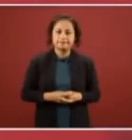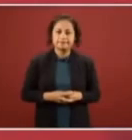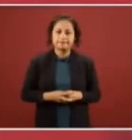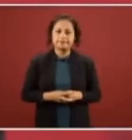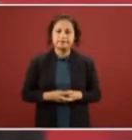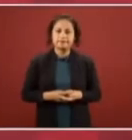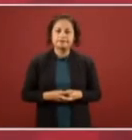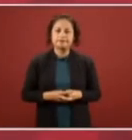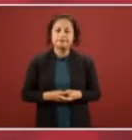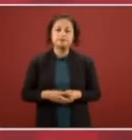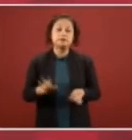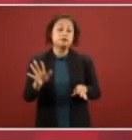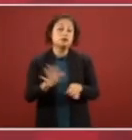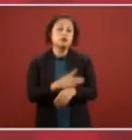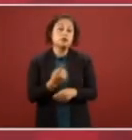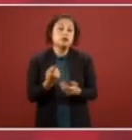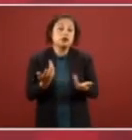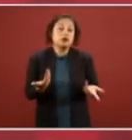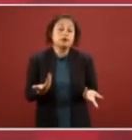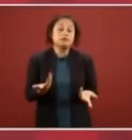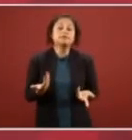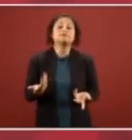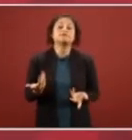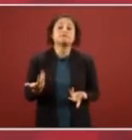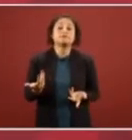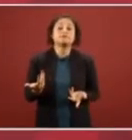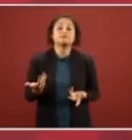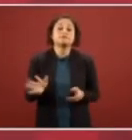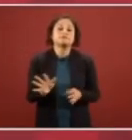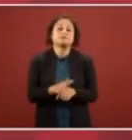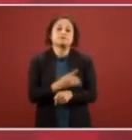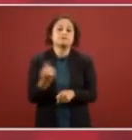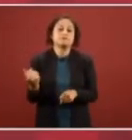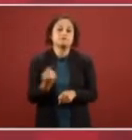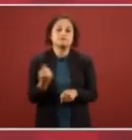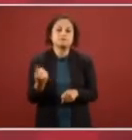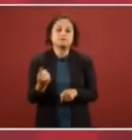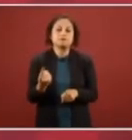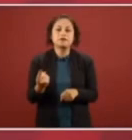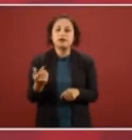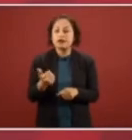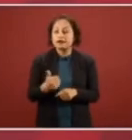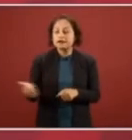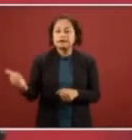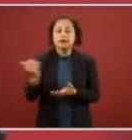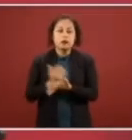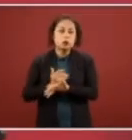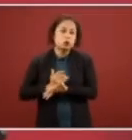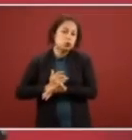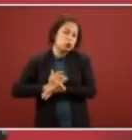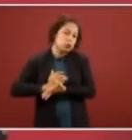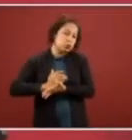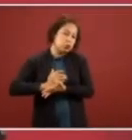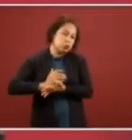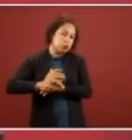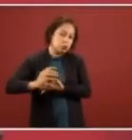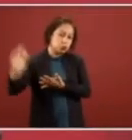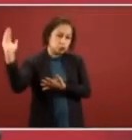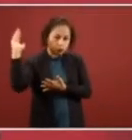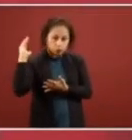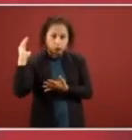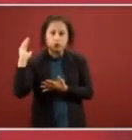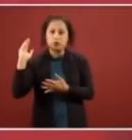Porque no hay que olvidar que because let's not los extremos se tocan. That the extremes are touched.